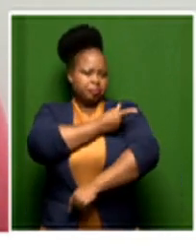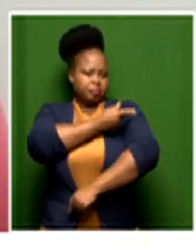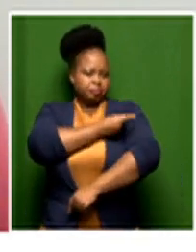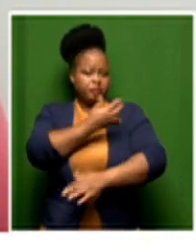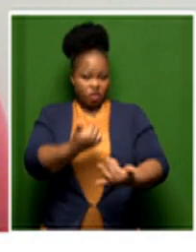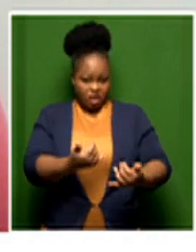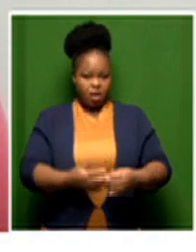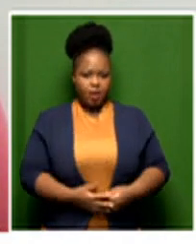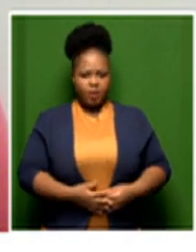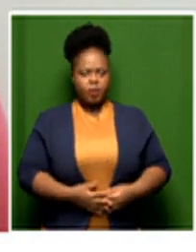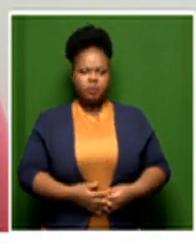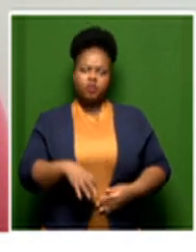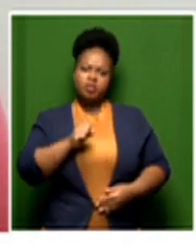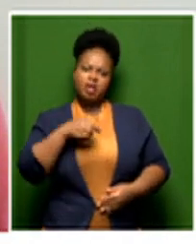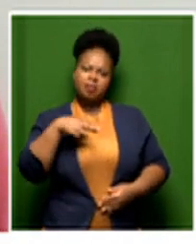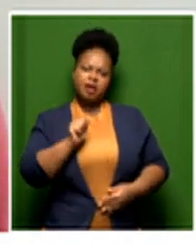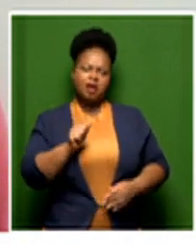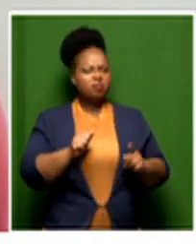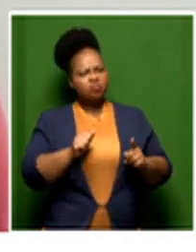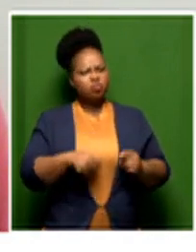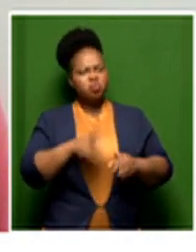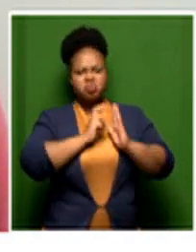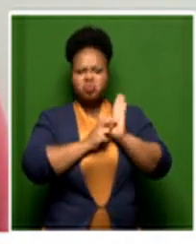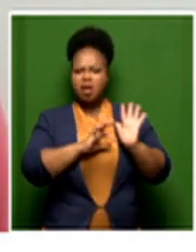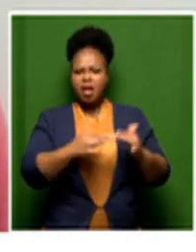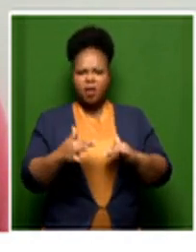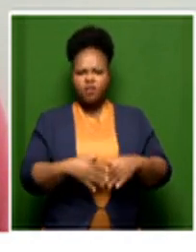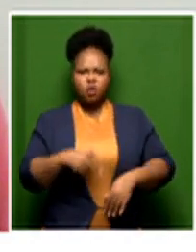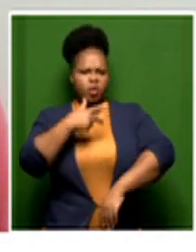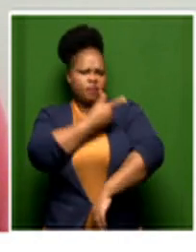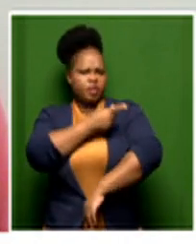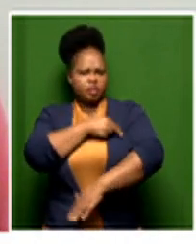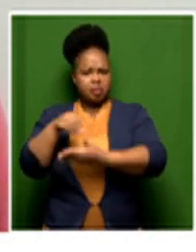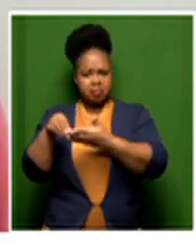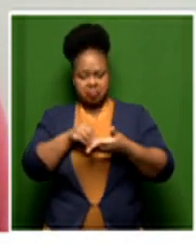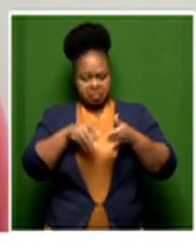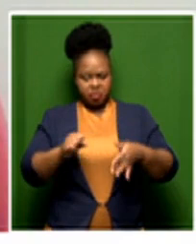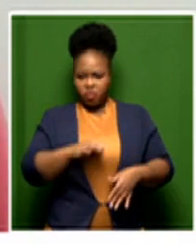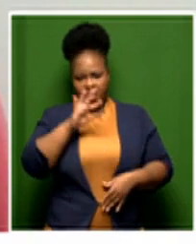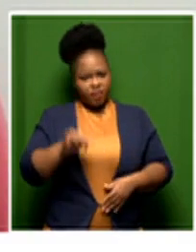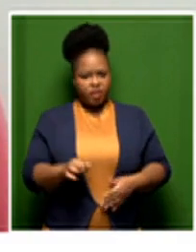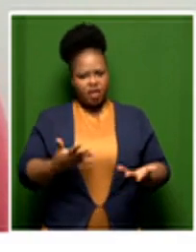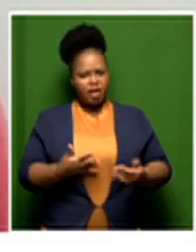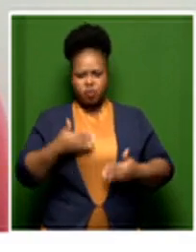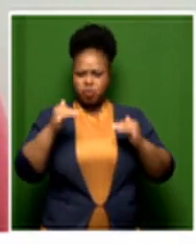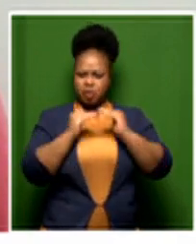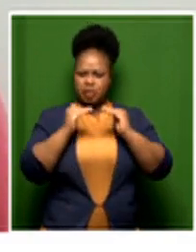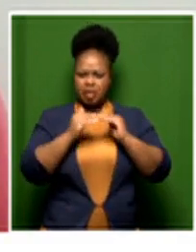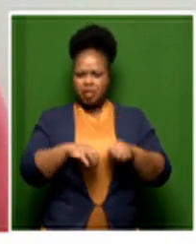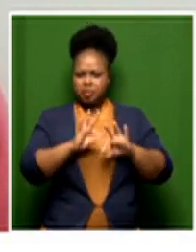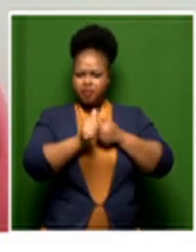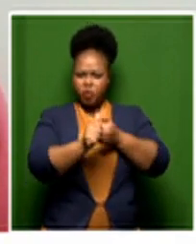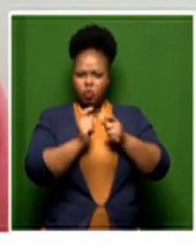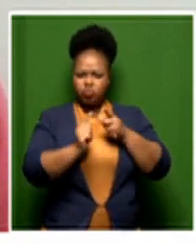moment. As SAHPRA, how will you regulate vaccines coming into the country? You know, what requirements do they need